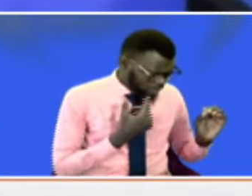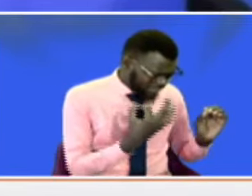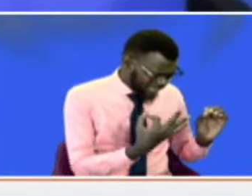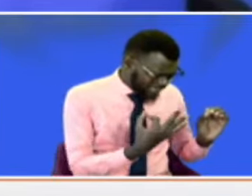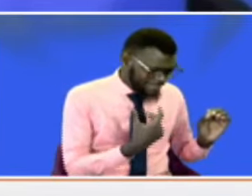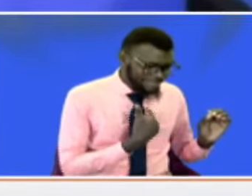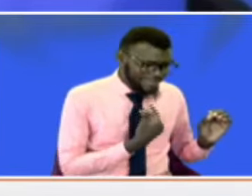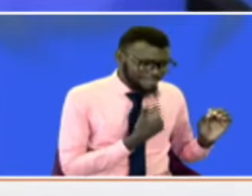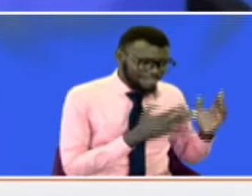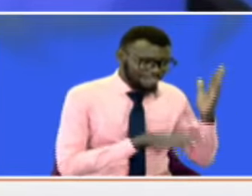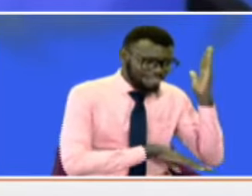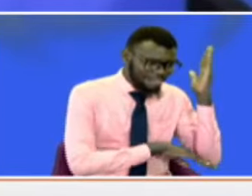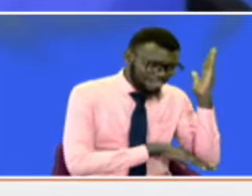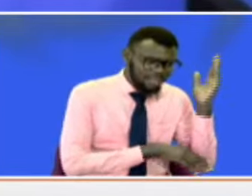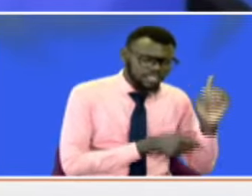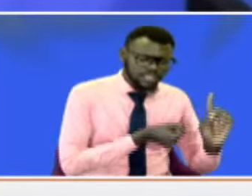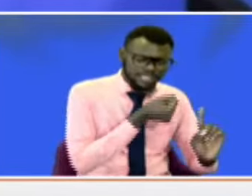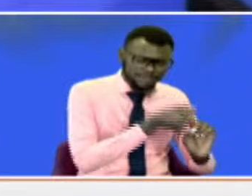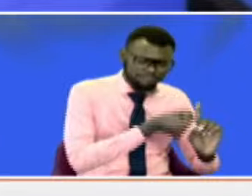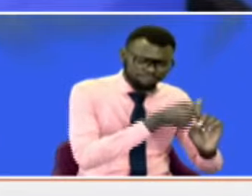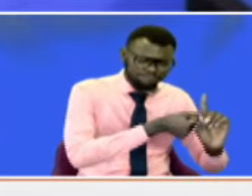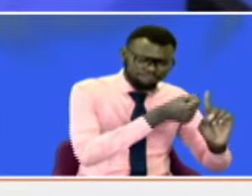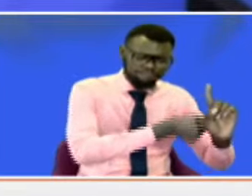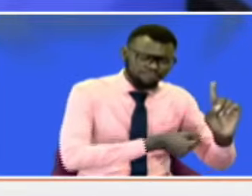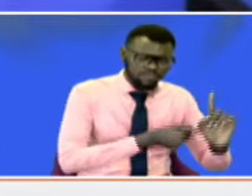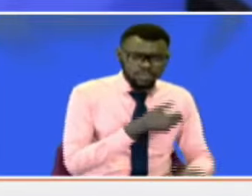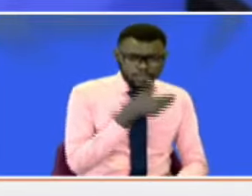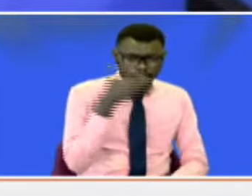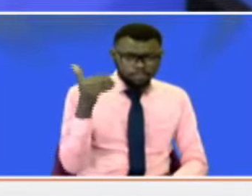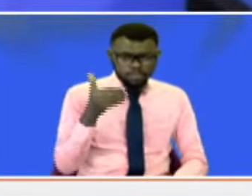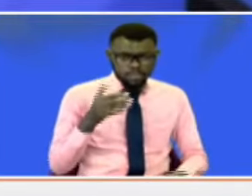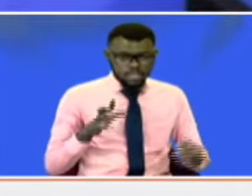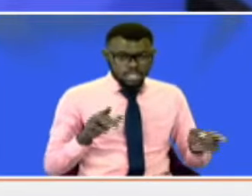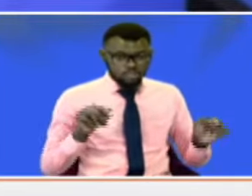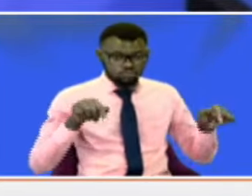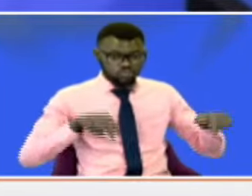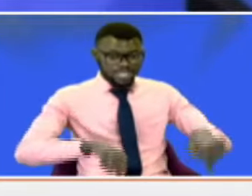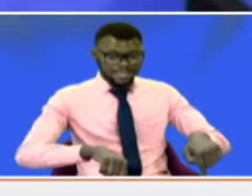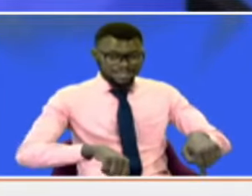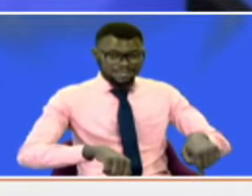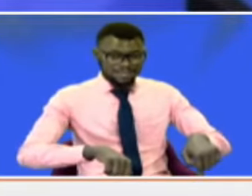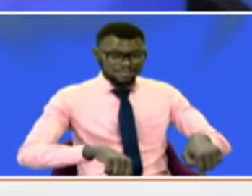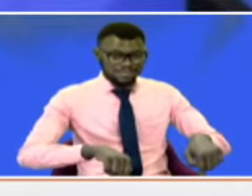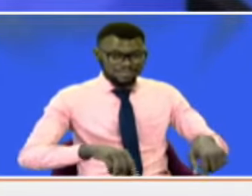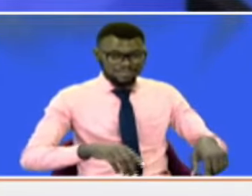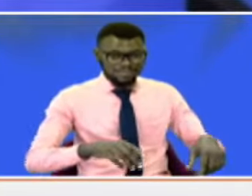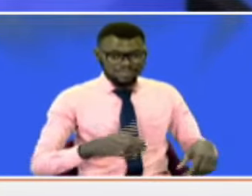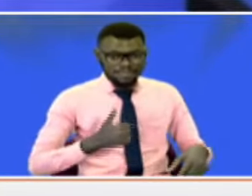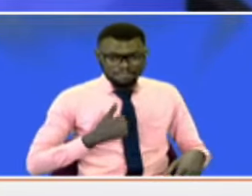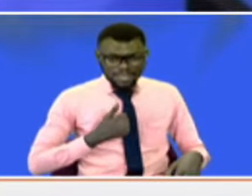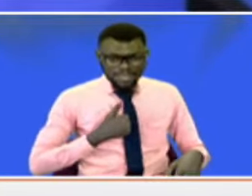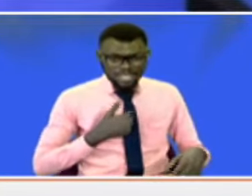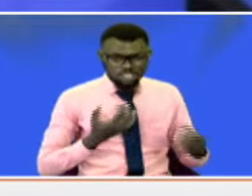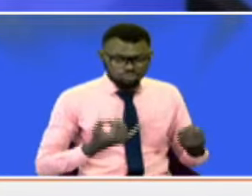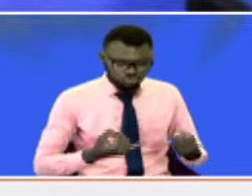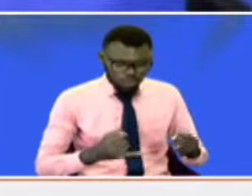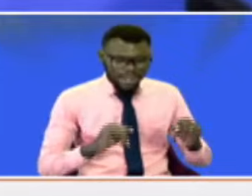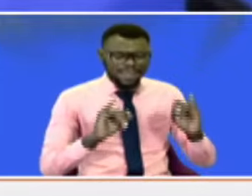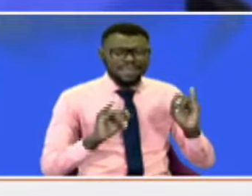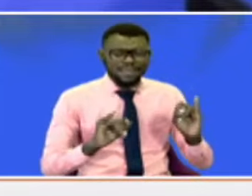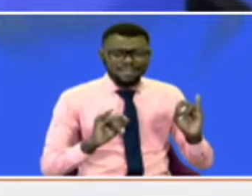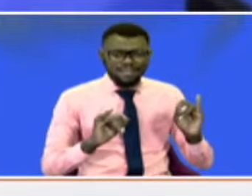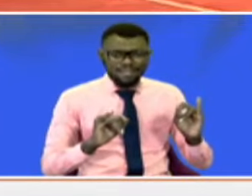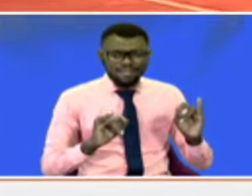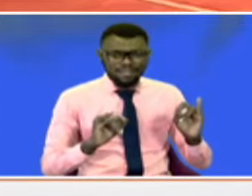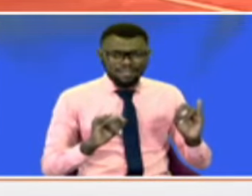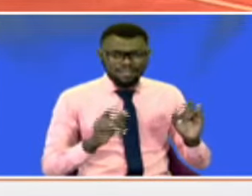And I worked my best. And today my serve were going in. I was trying. And my